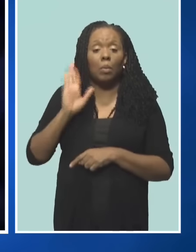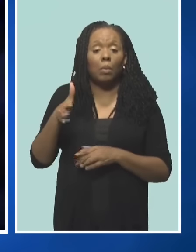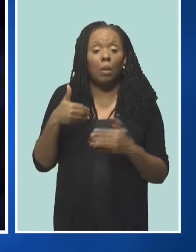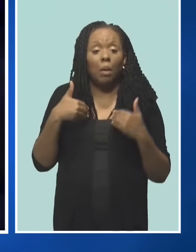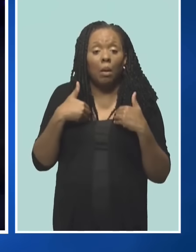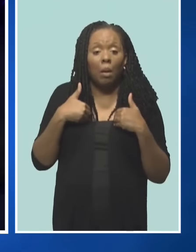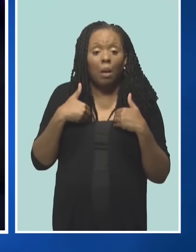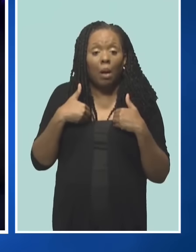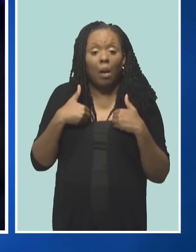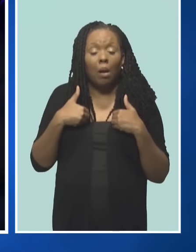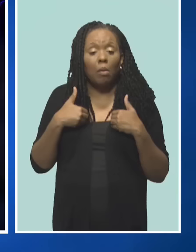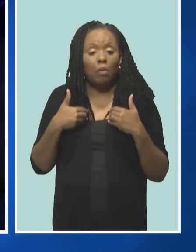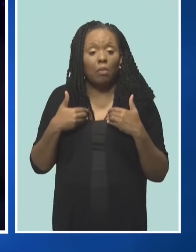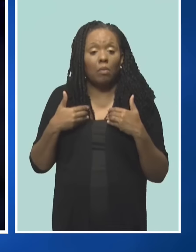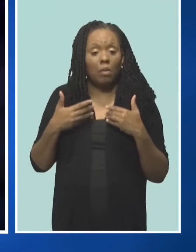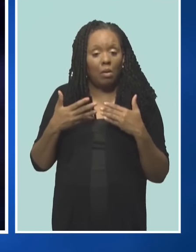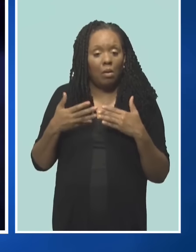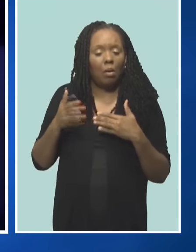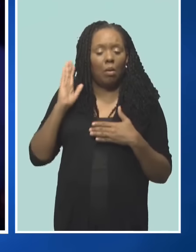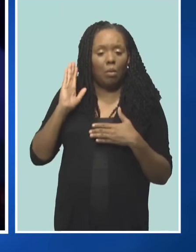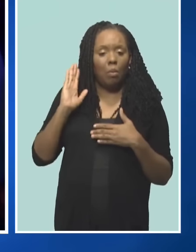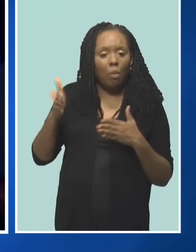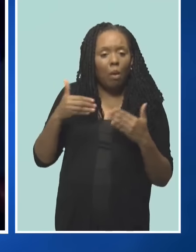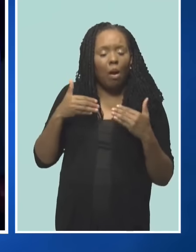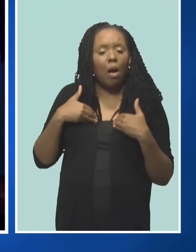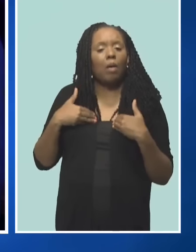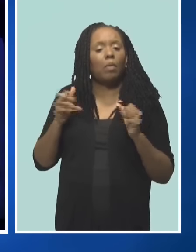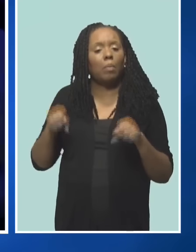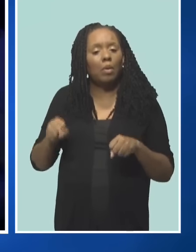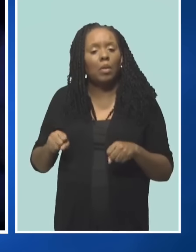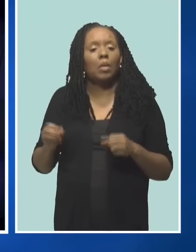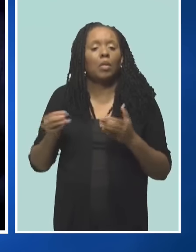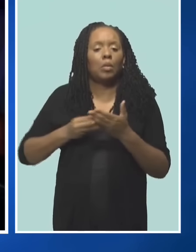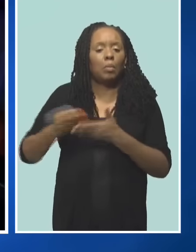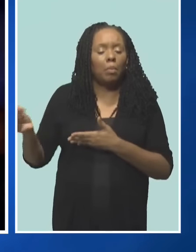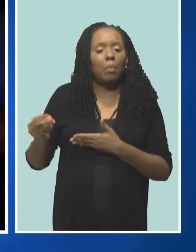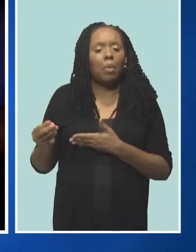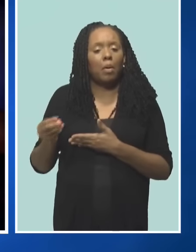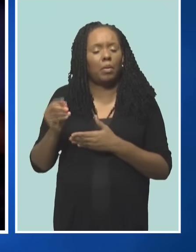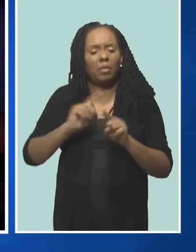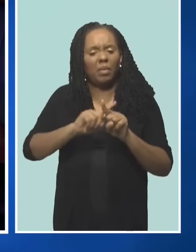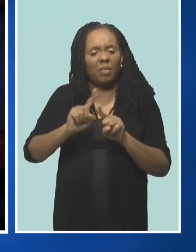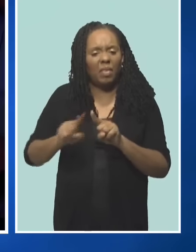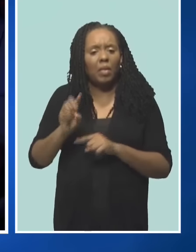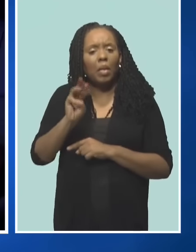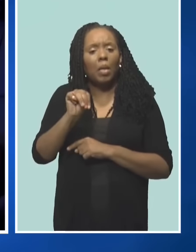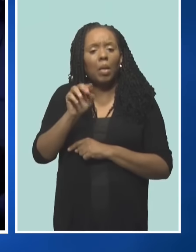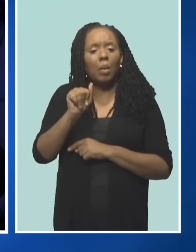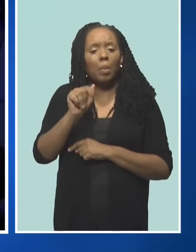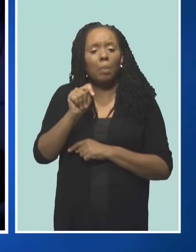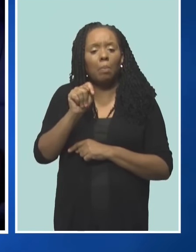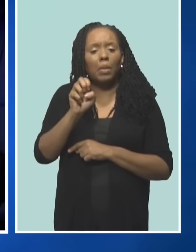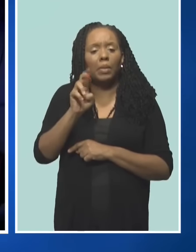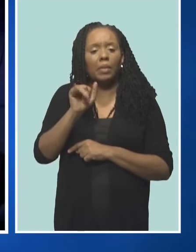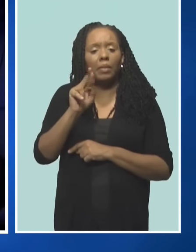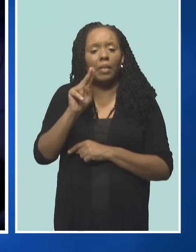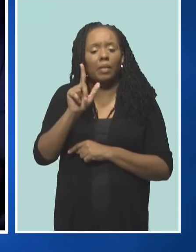material aggregator, which will allow for the purchase of raw materials at a discounted price, which will in turn benefit the